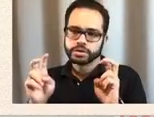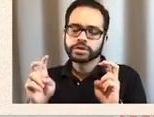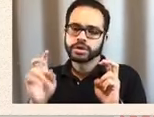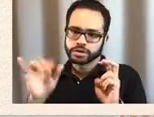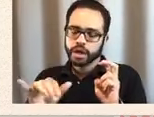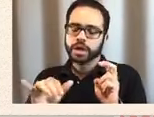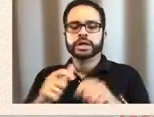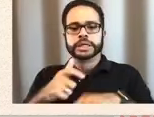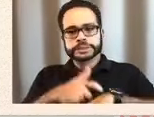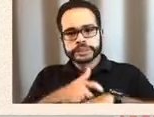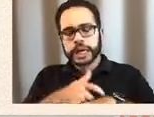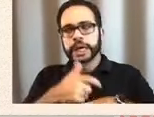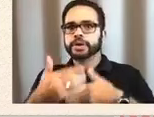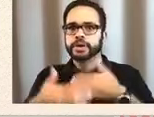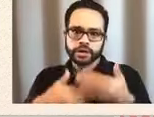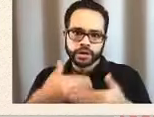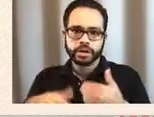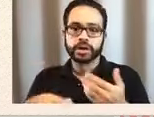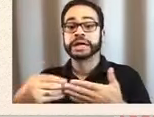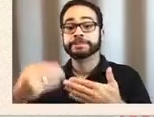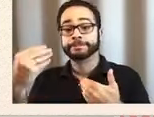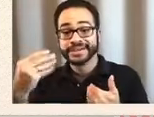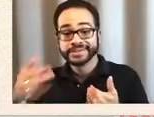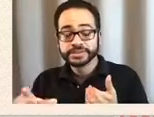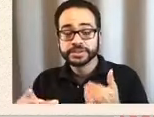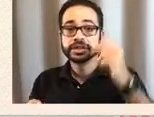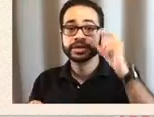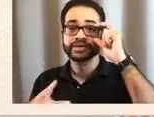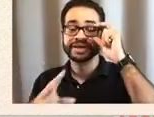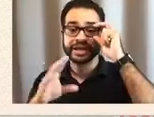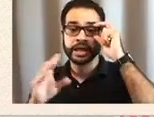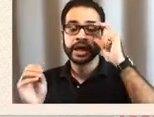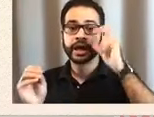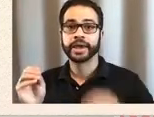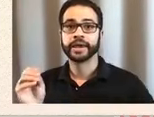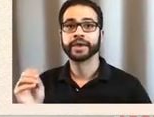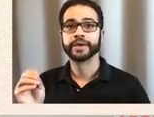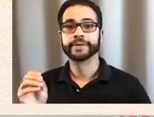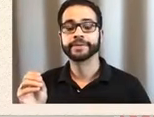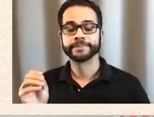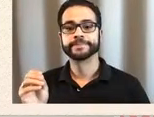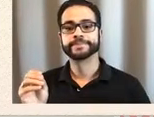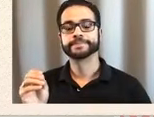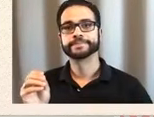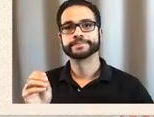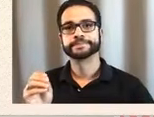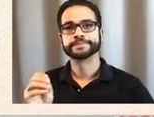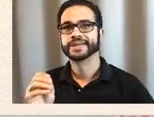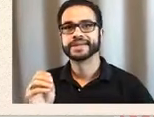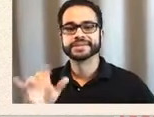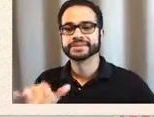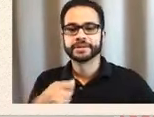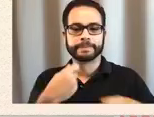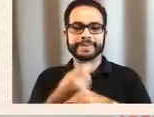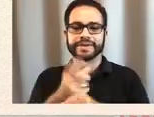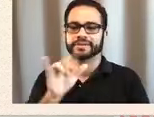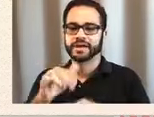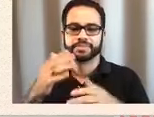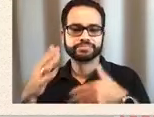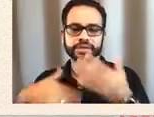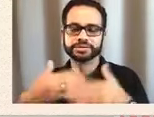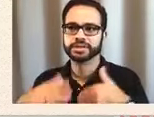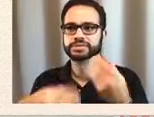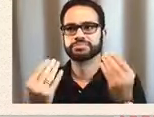be expensive, and it just makes the process a little more involved.